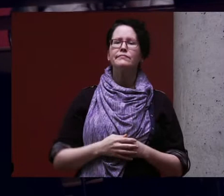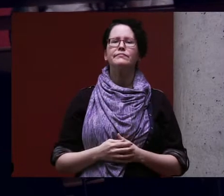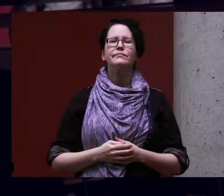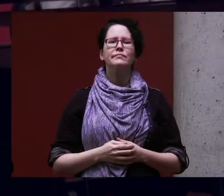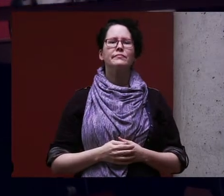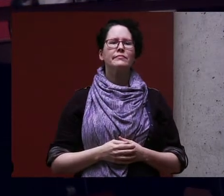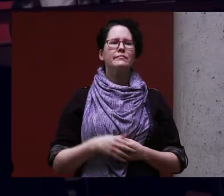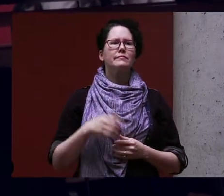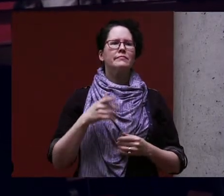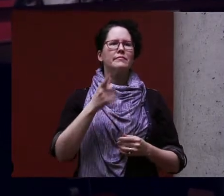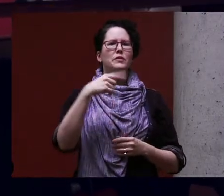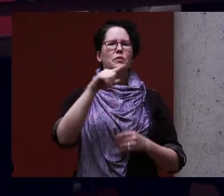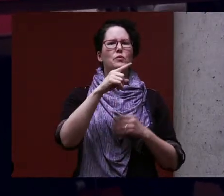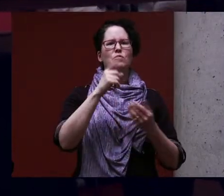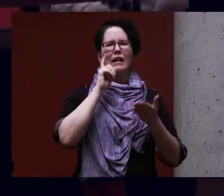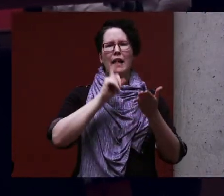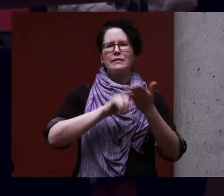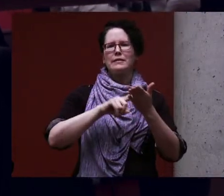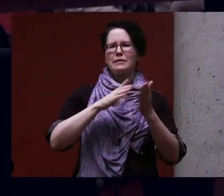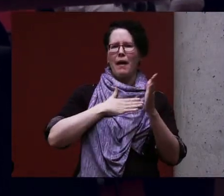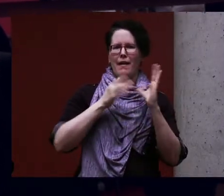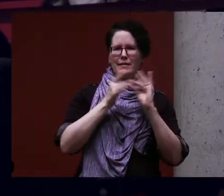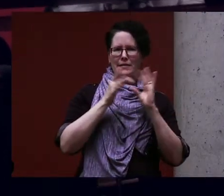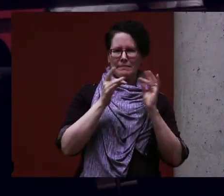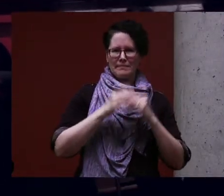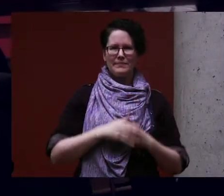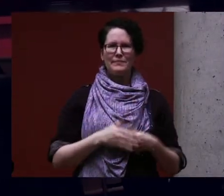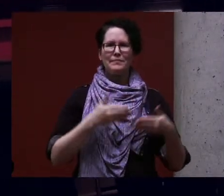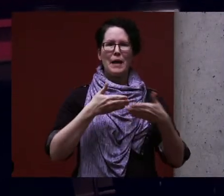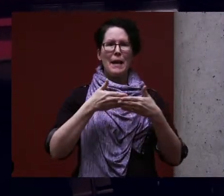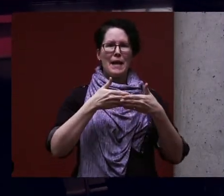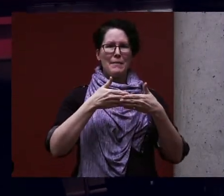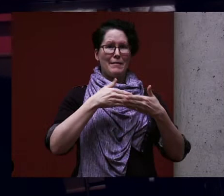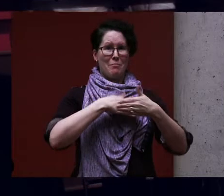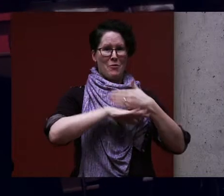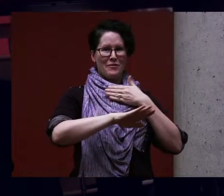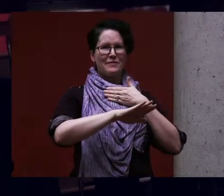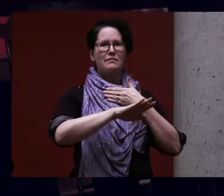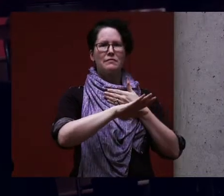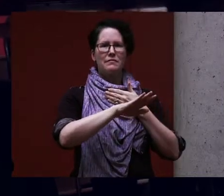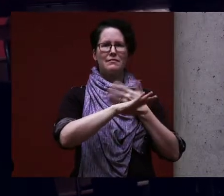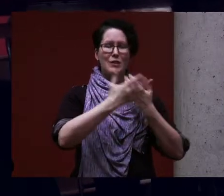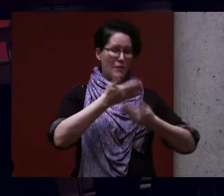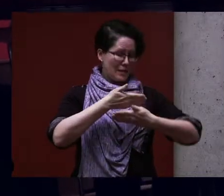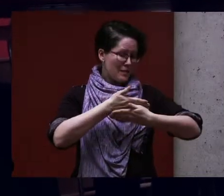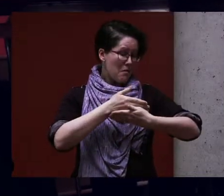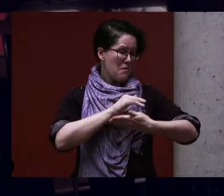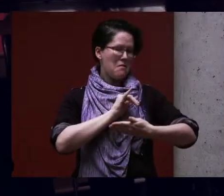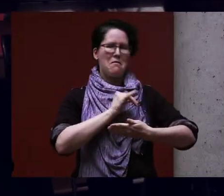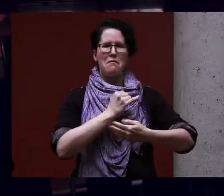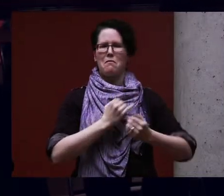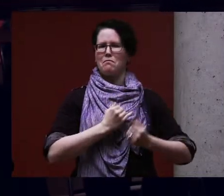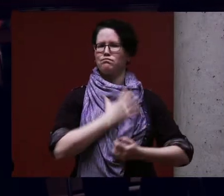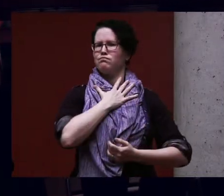to share. Your brand new baby is born, and with a heart bursting with love, you promise that you will always